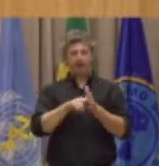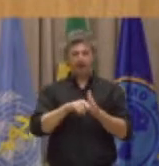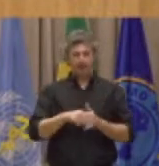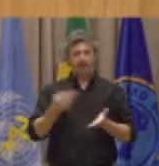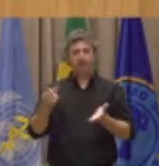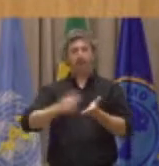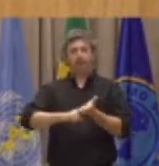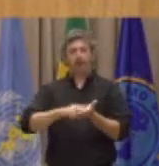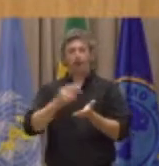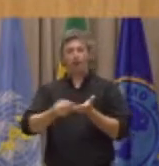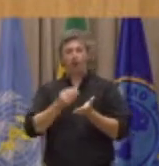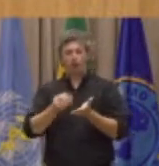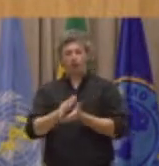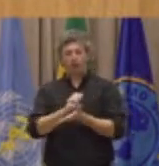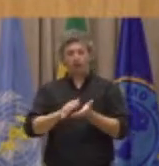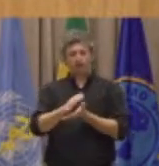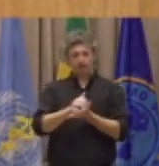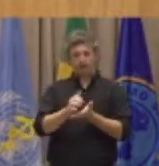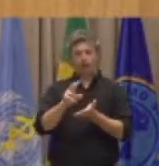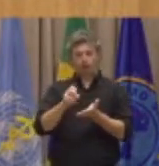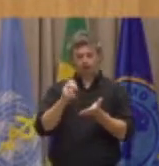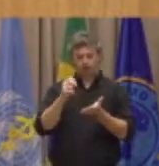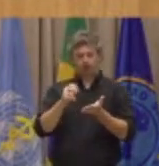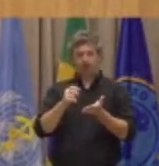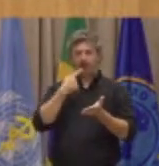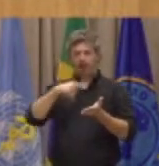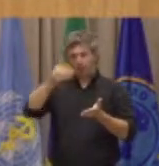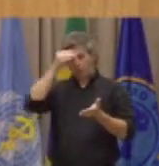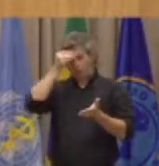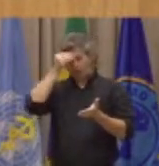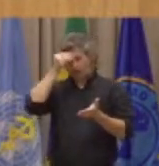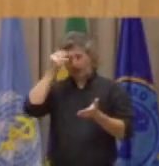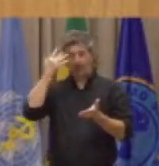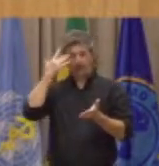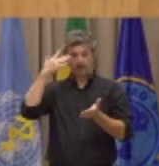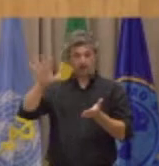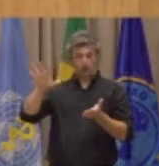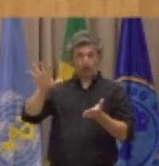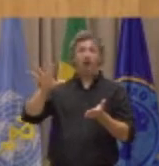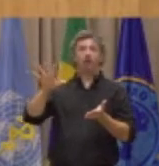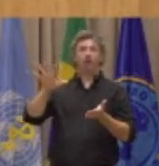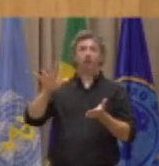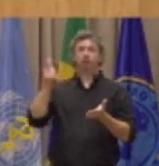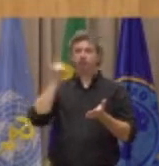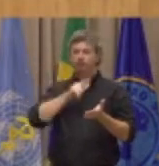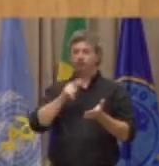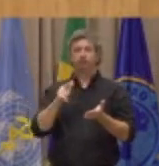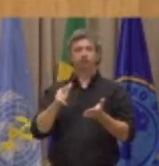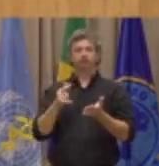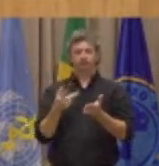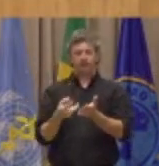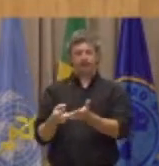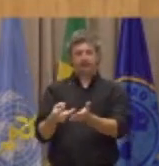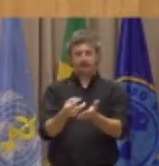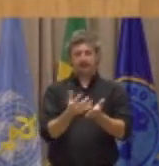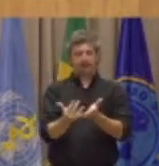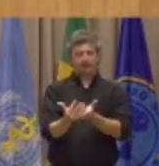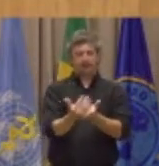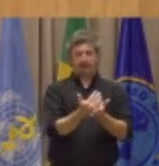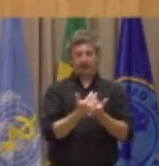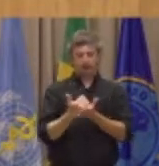primary analysis and validation methods for natural language process-based approach for